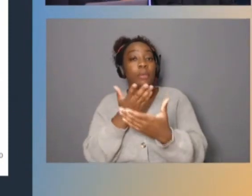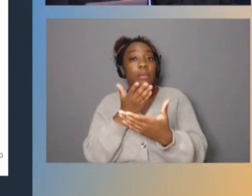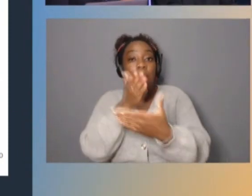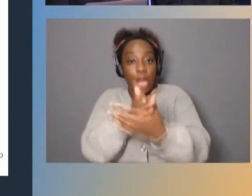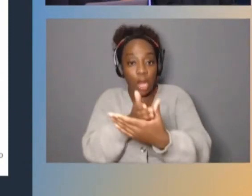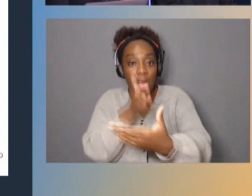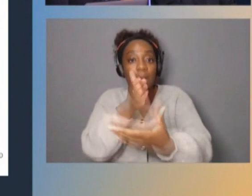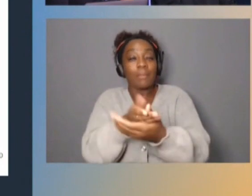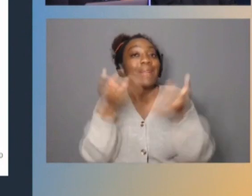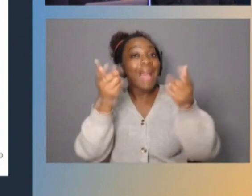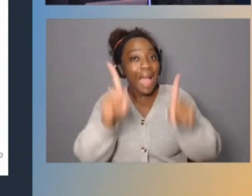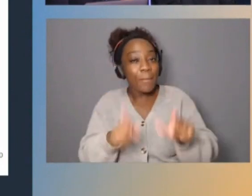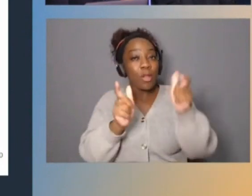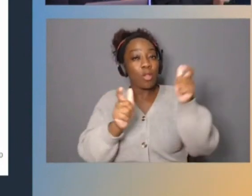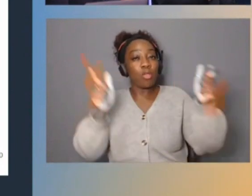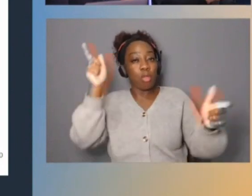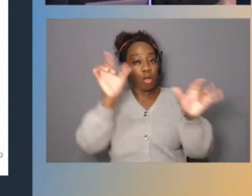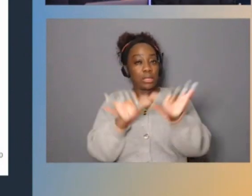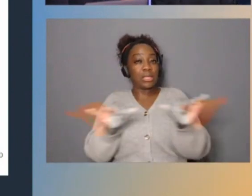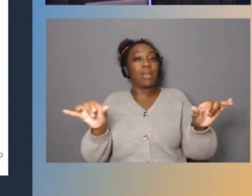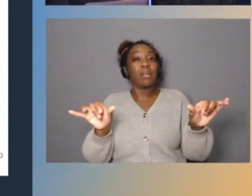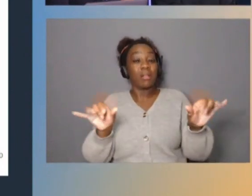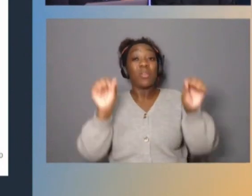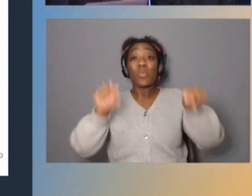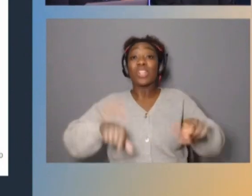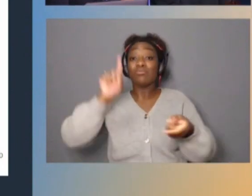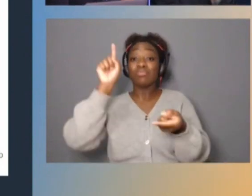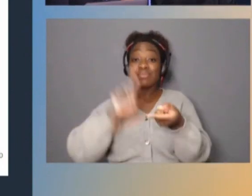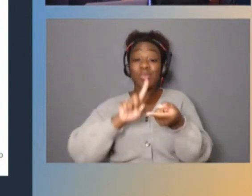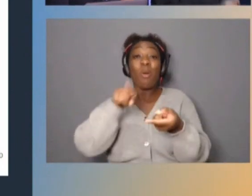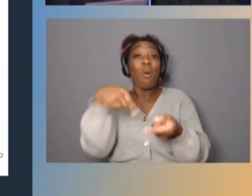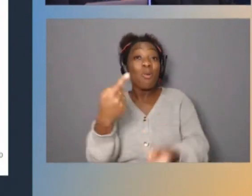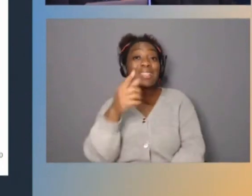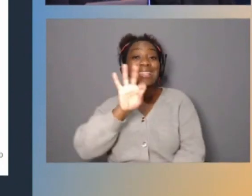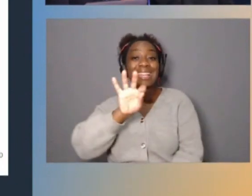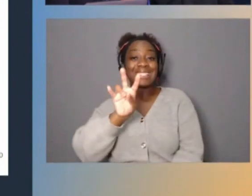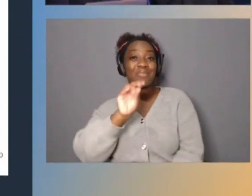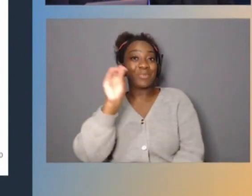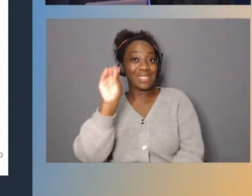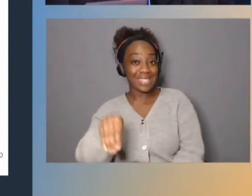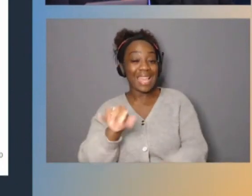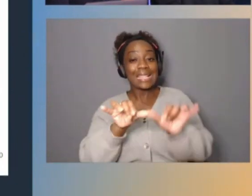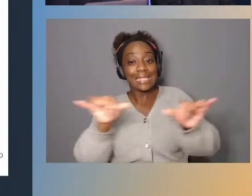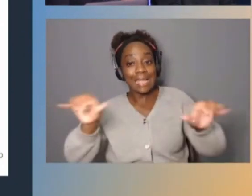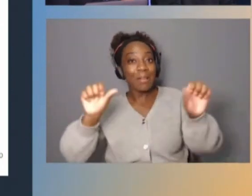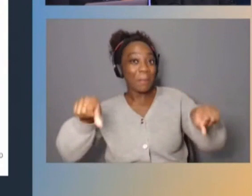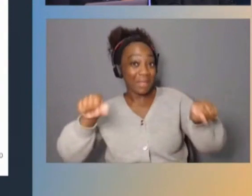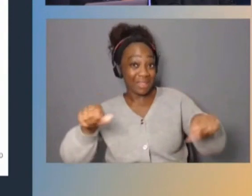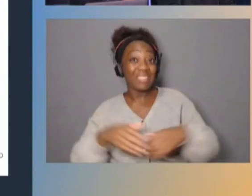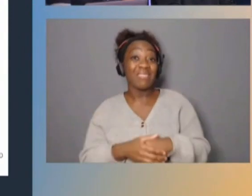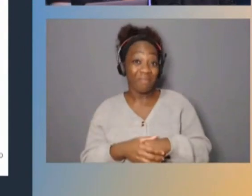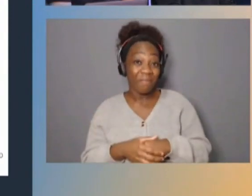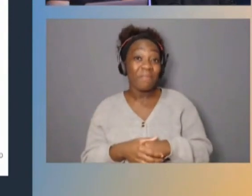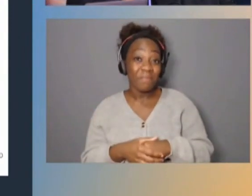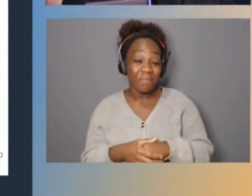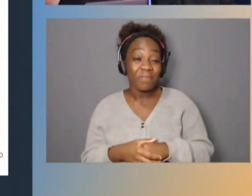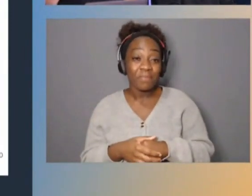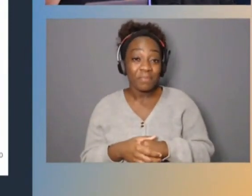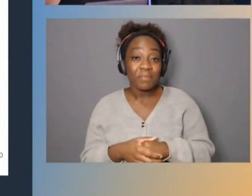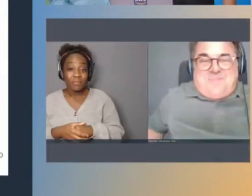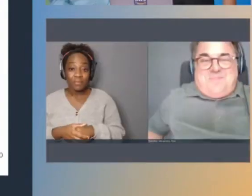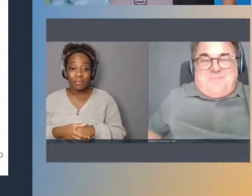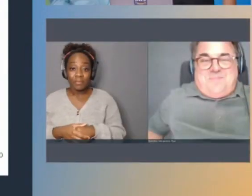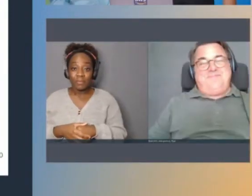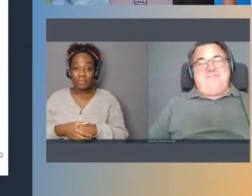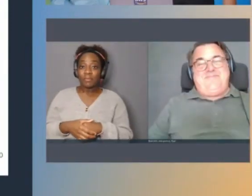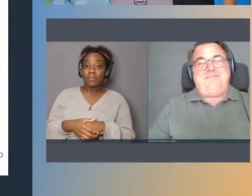we're able to get it down to only 97% scalability. So the delta was not actually substantially less. These are kind of,